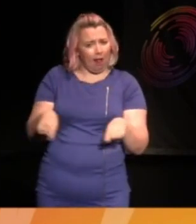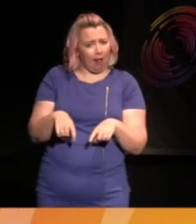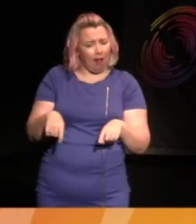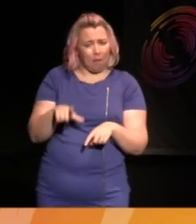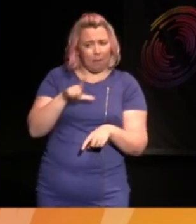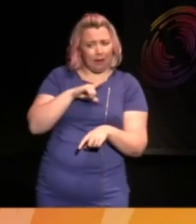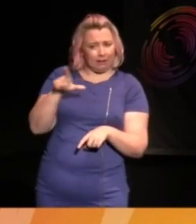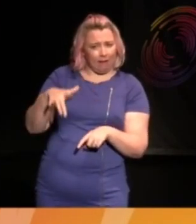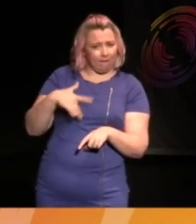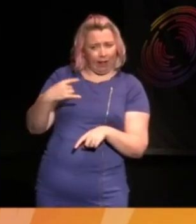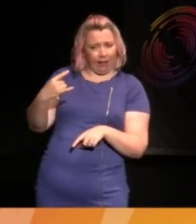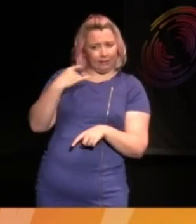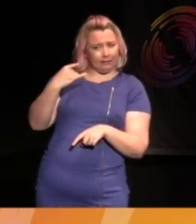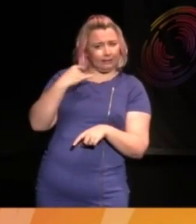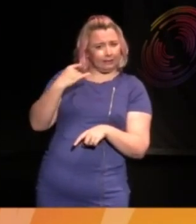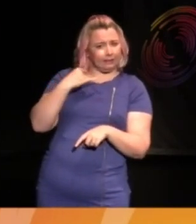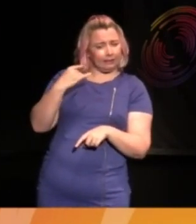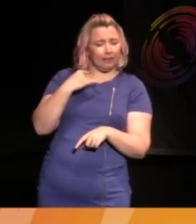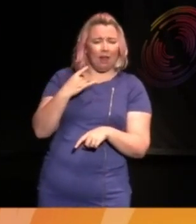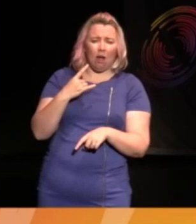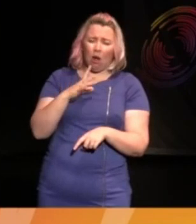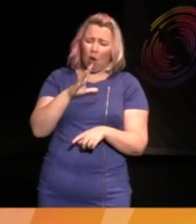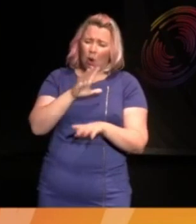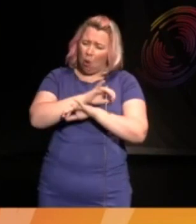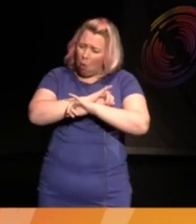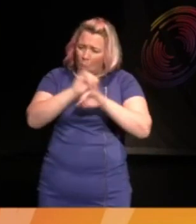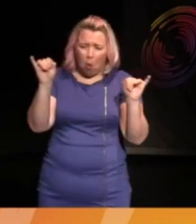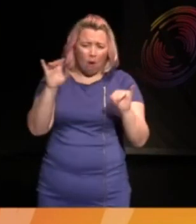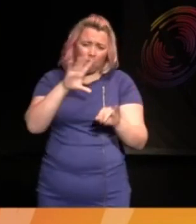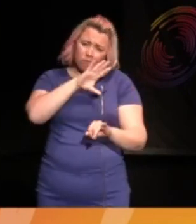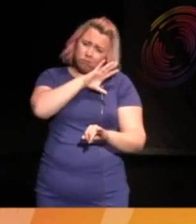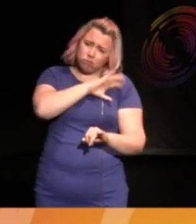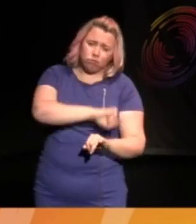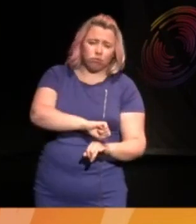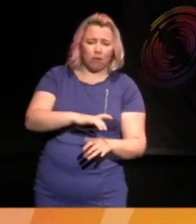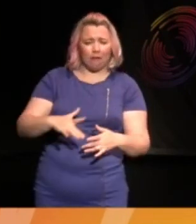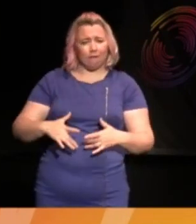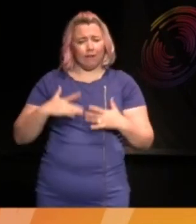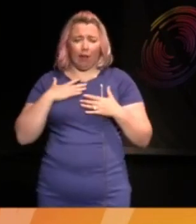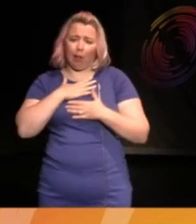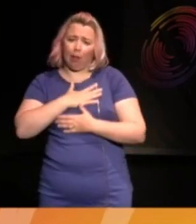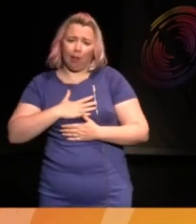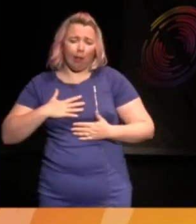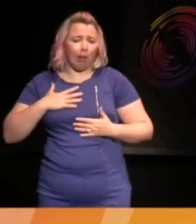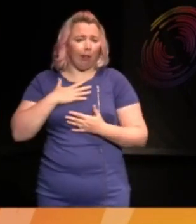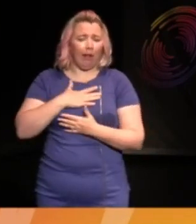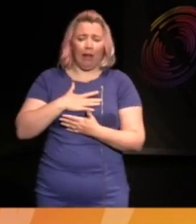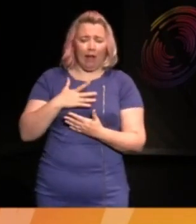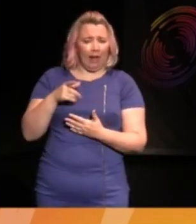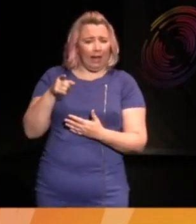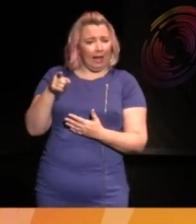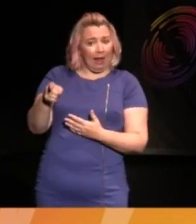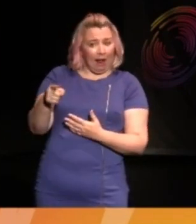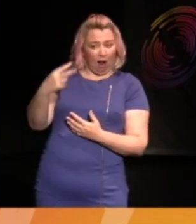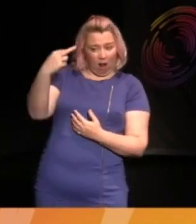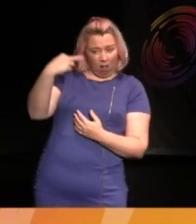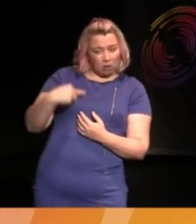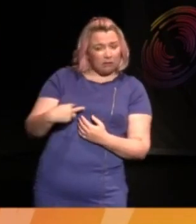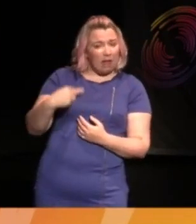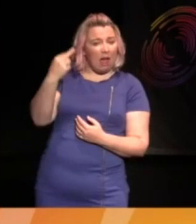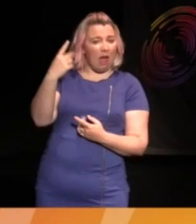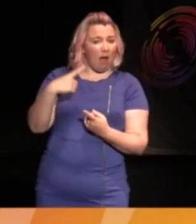that. So there's a horrible feeling that you get of being looked down